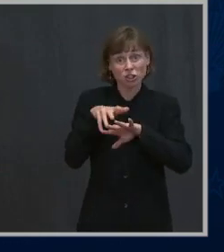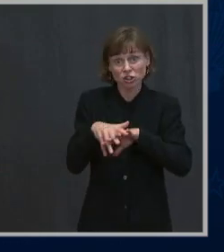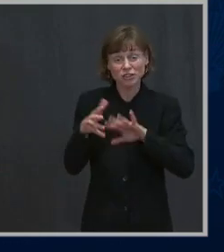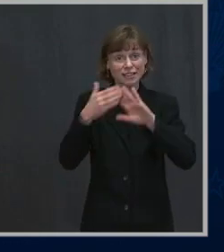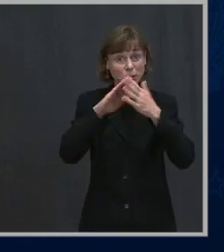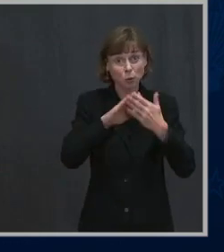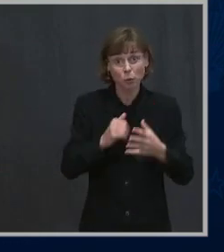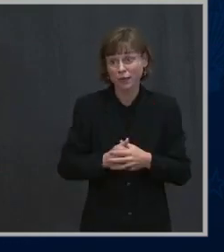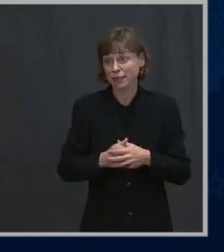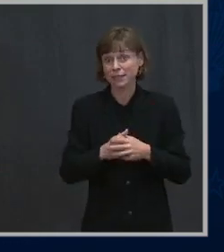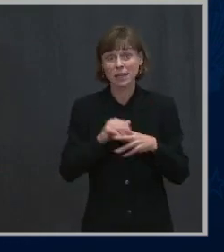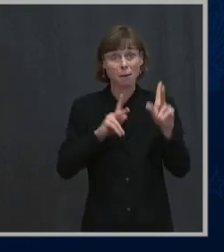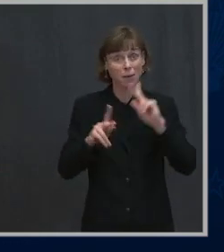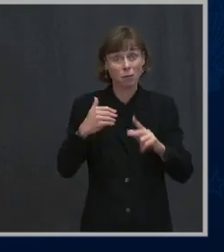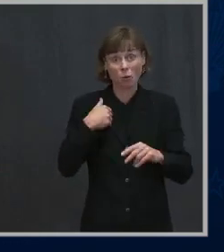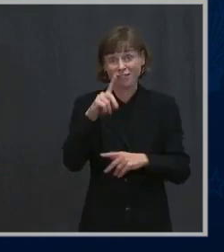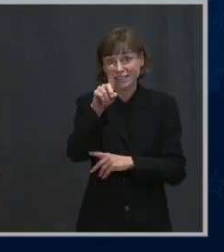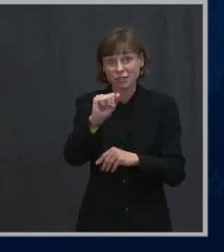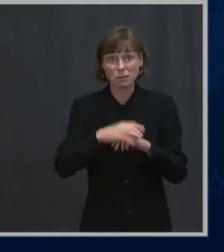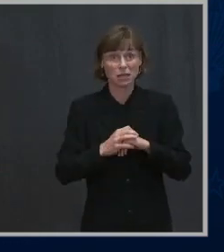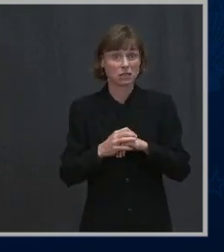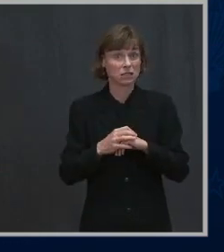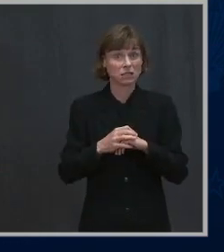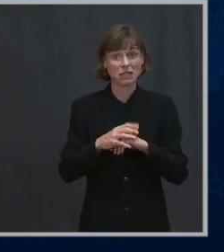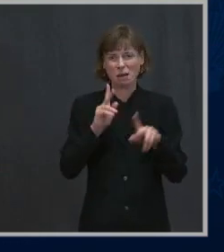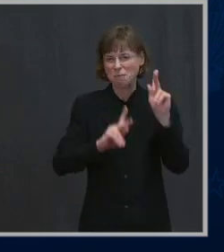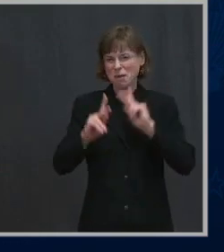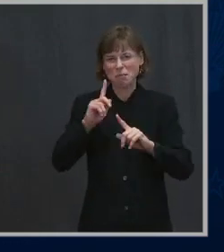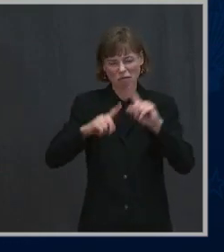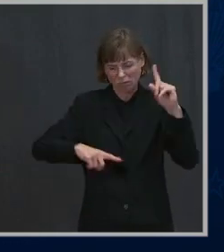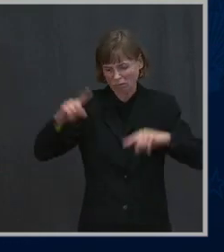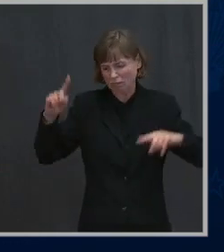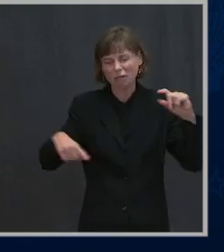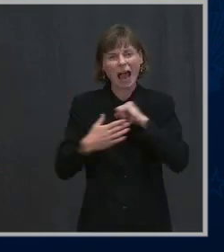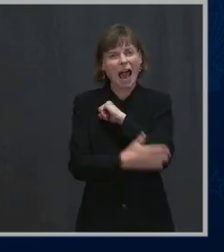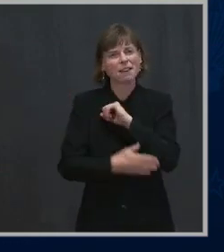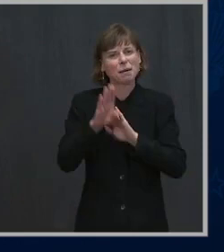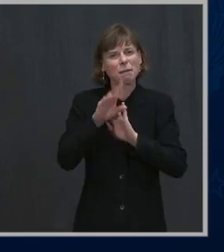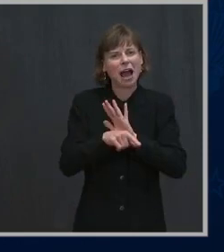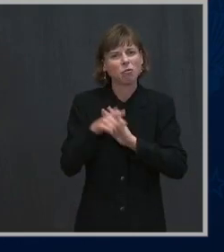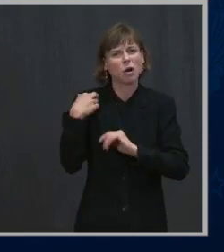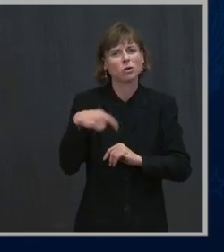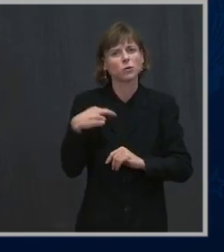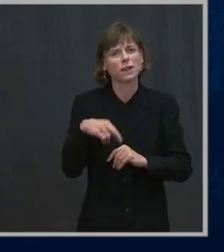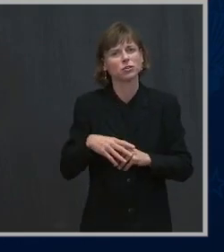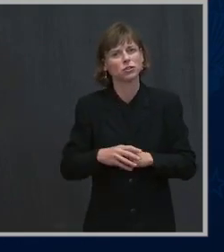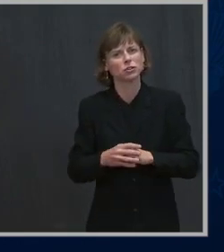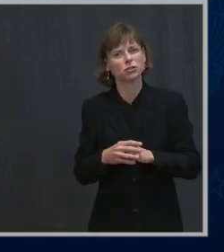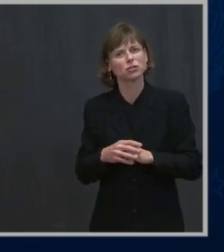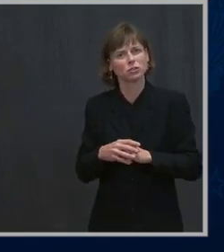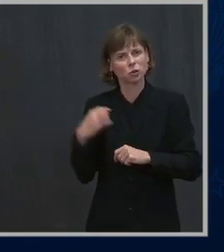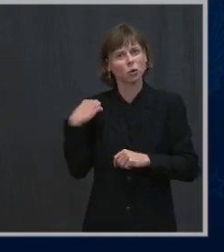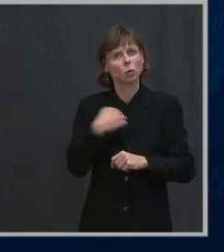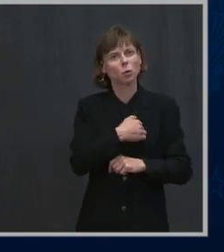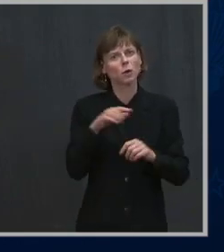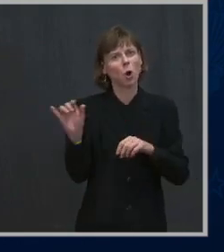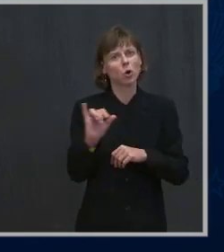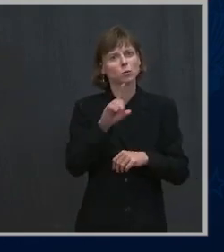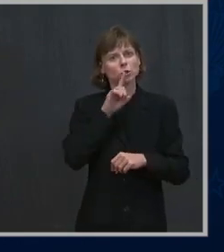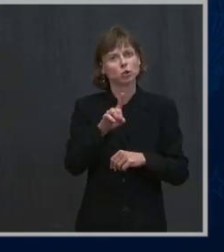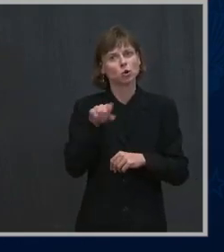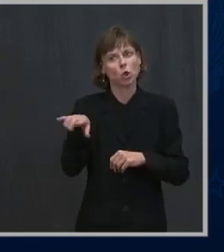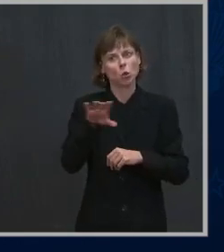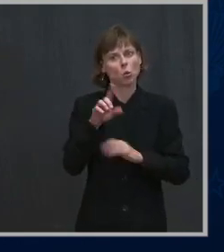and people with disabilities the people of every ethnic background and religion we also ensure that those rights are